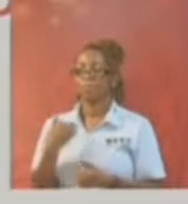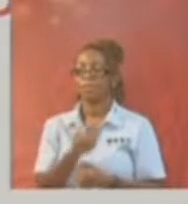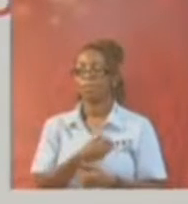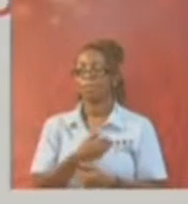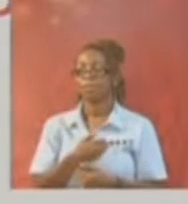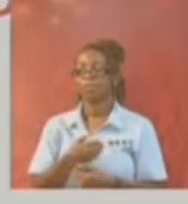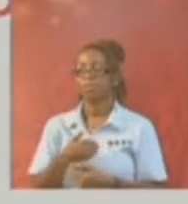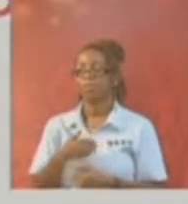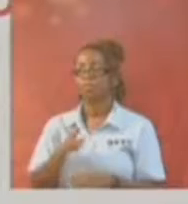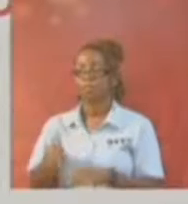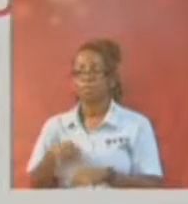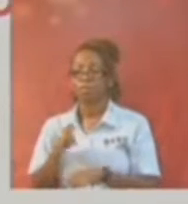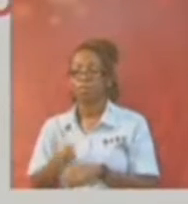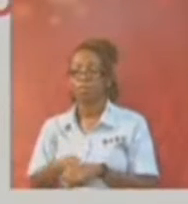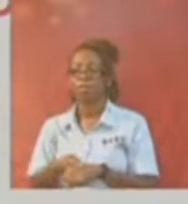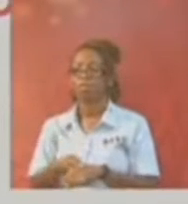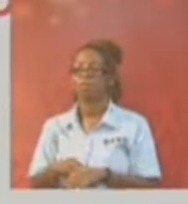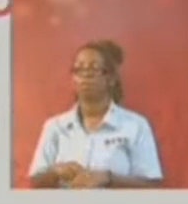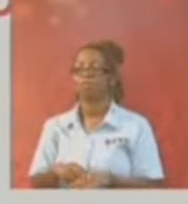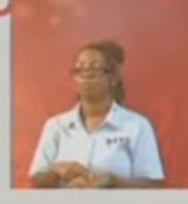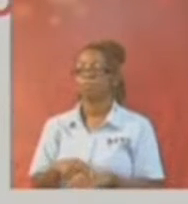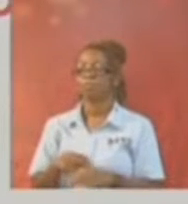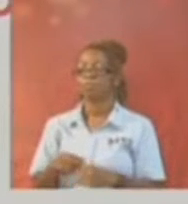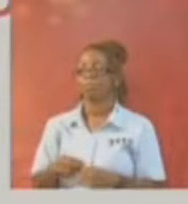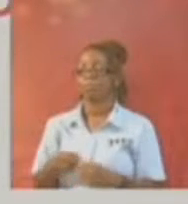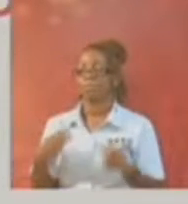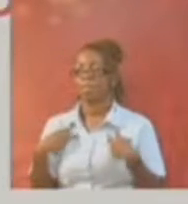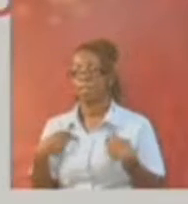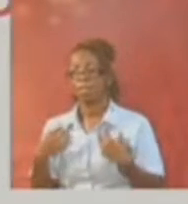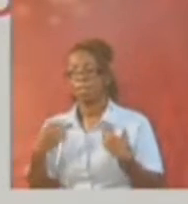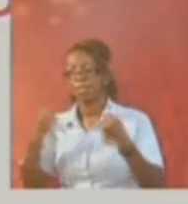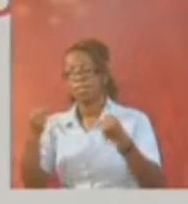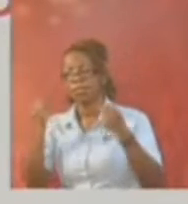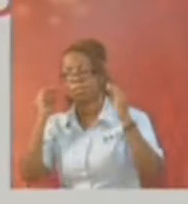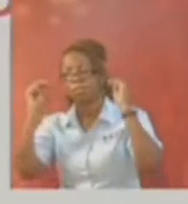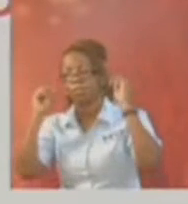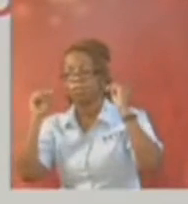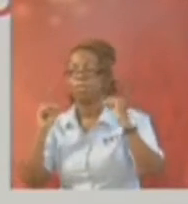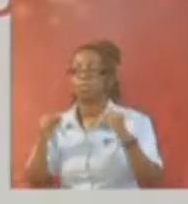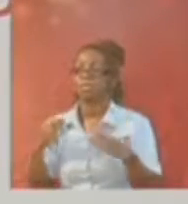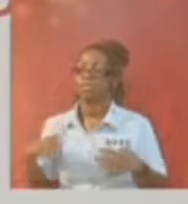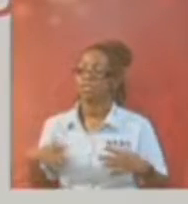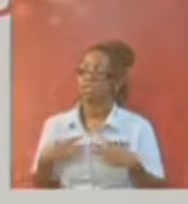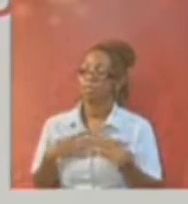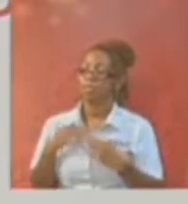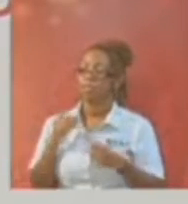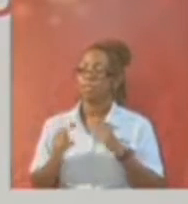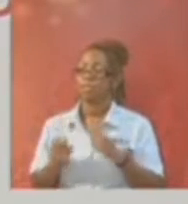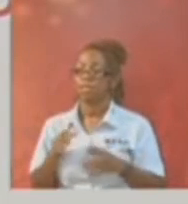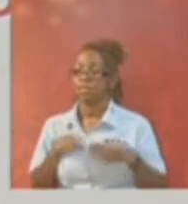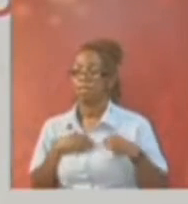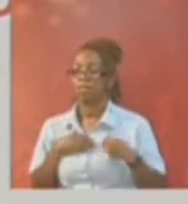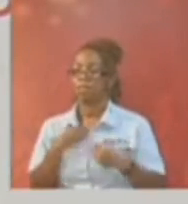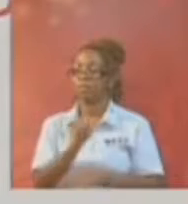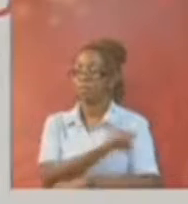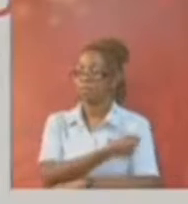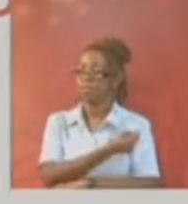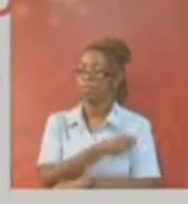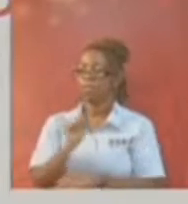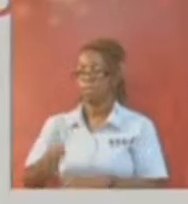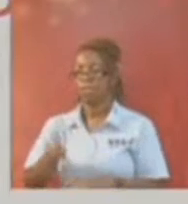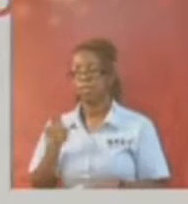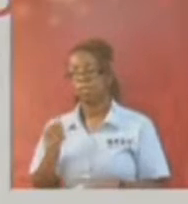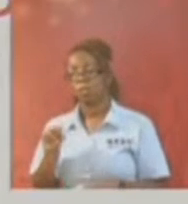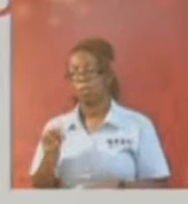So the approvals will only really be looked at within the context of the considerations within the Trinidad and